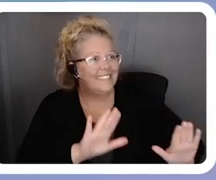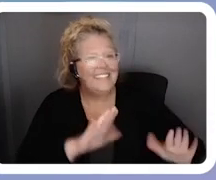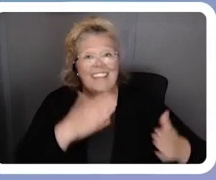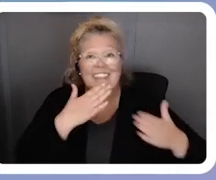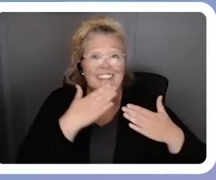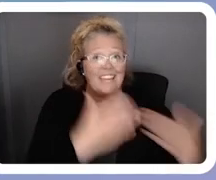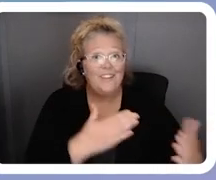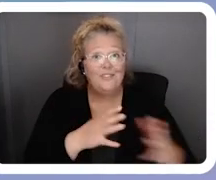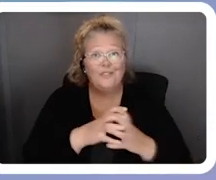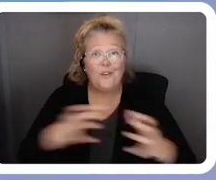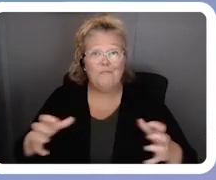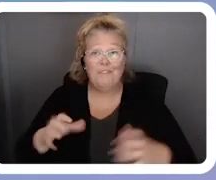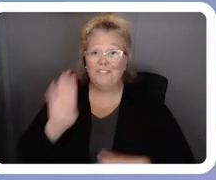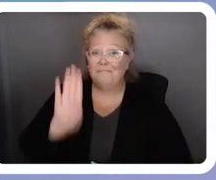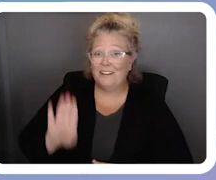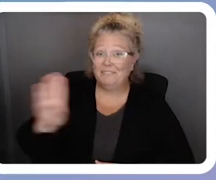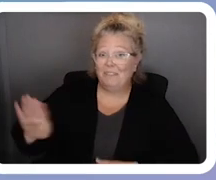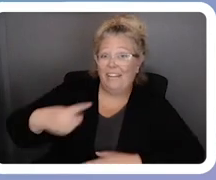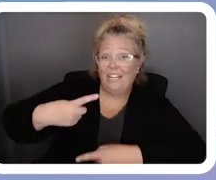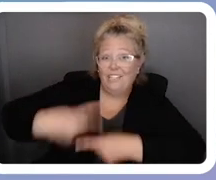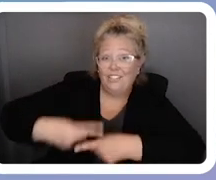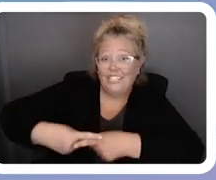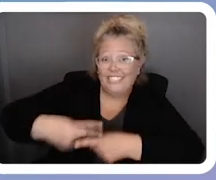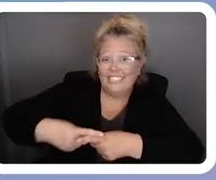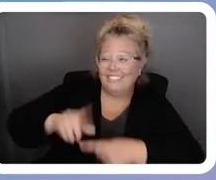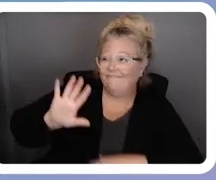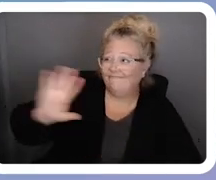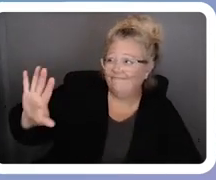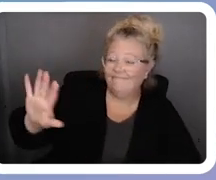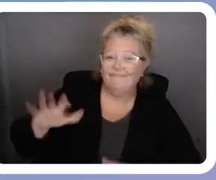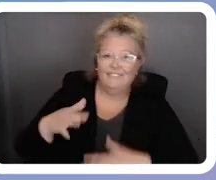That was fantastic. Thank you so much to Best Buddies